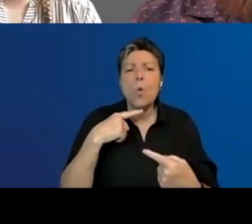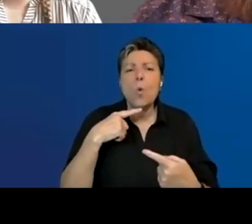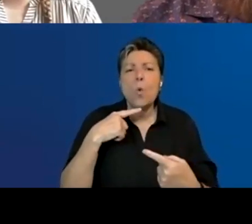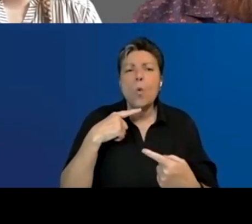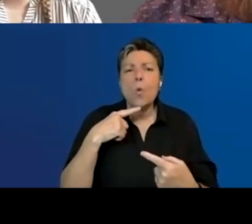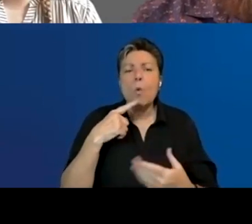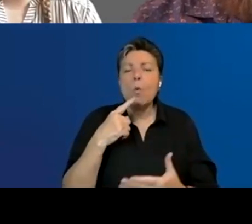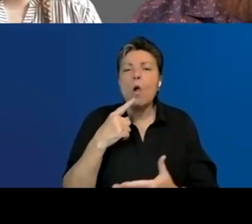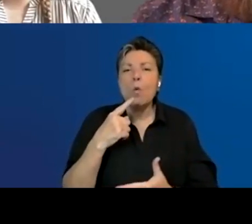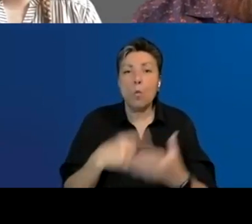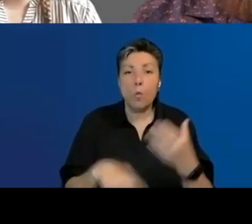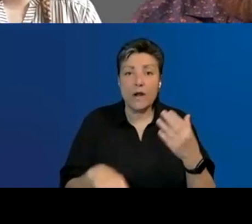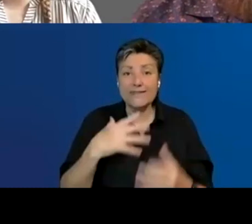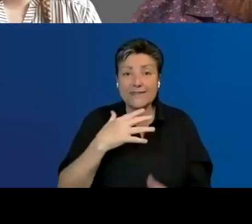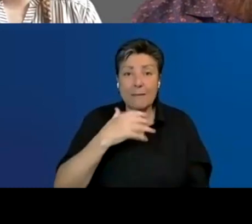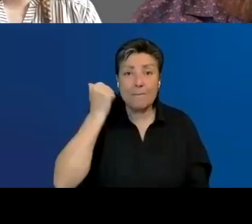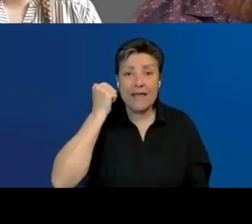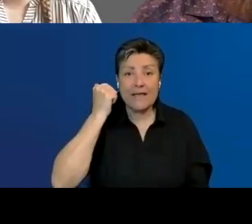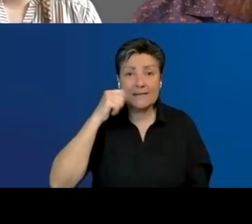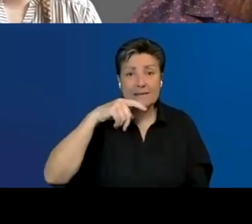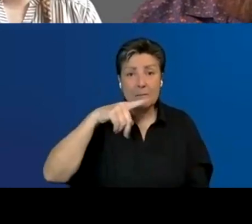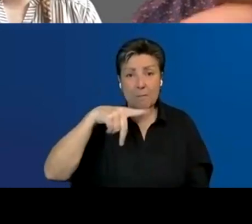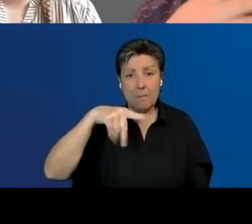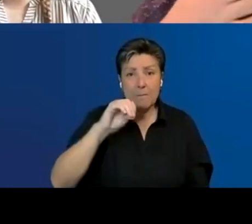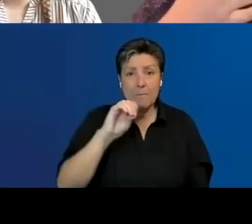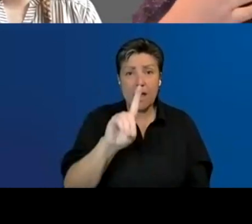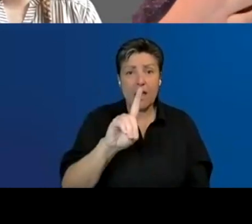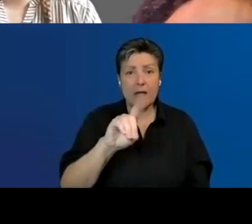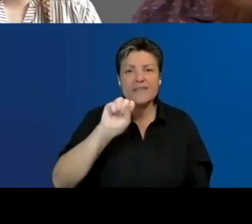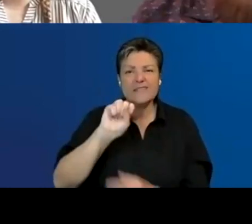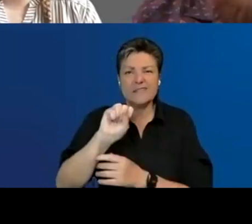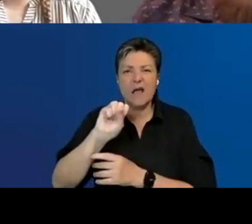any recommendations? I know I have some potential options.